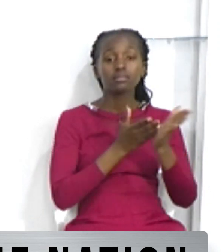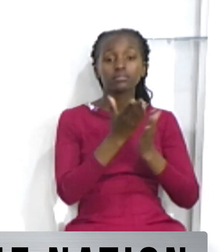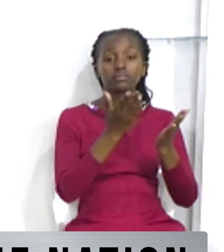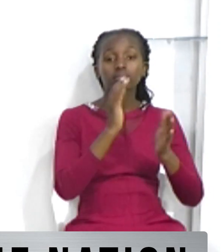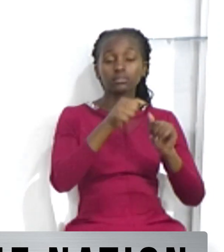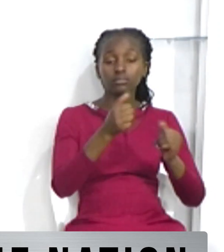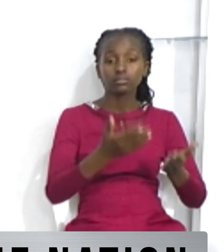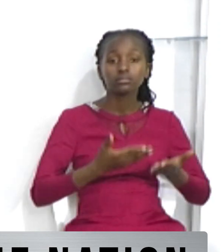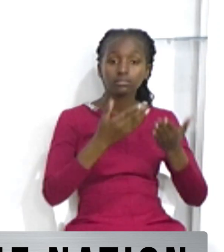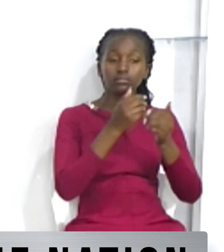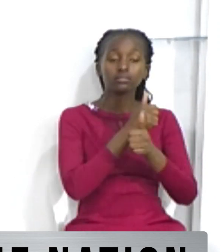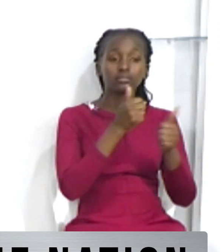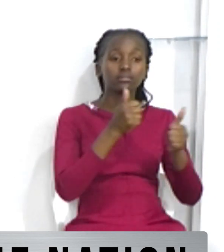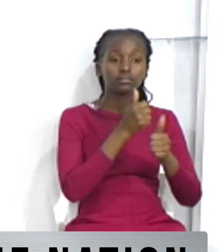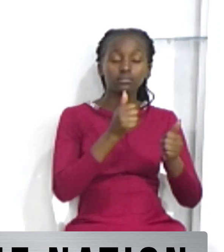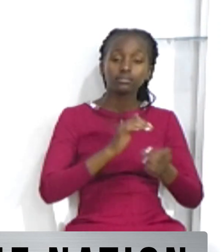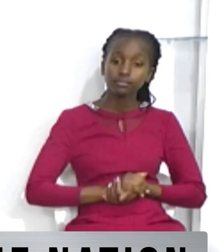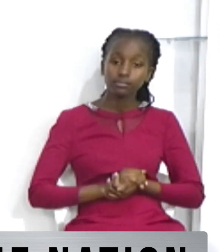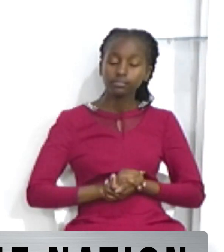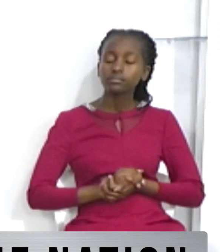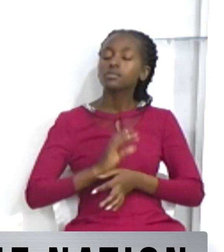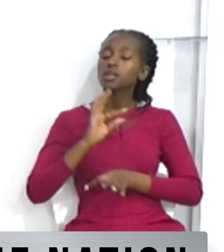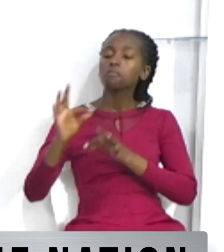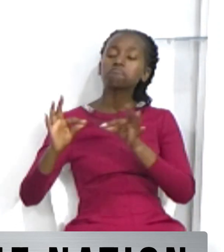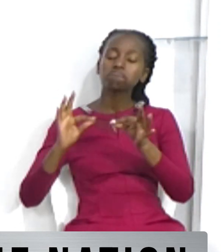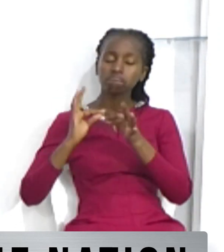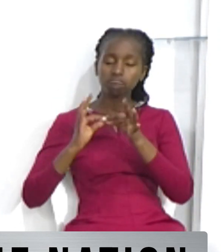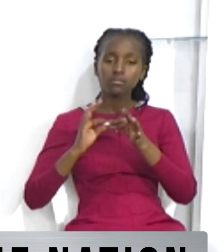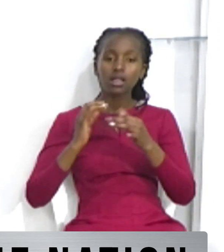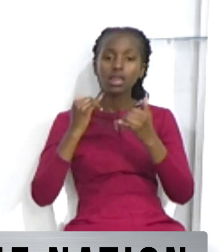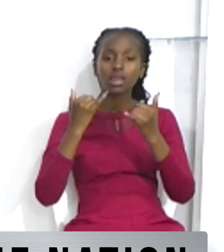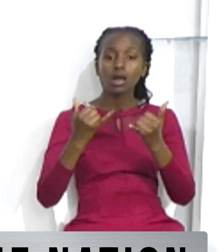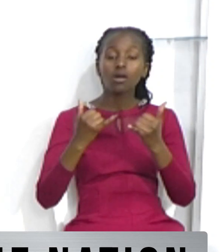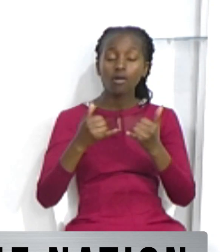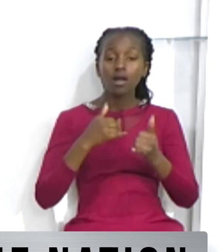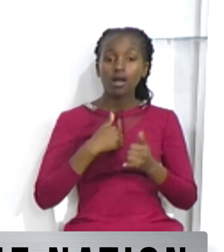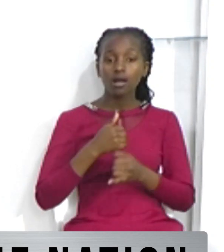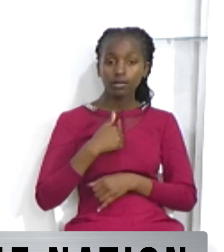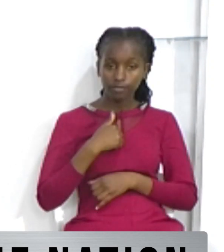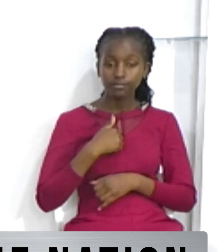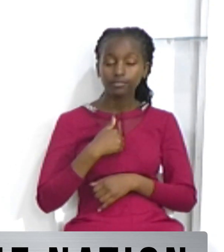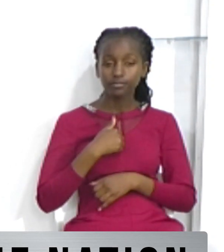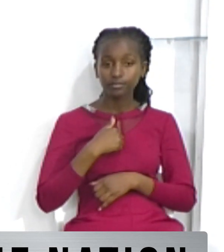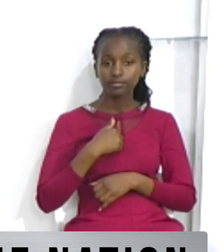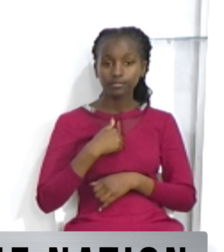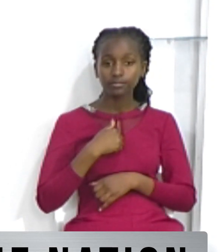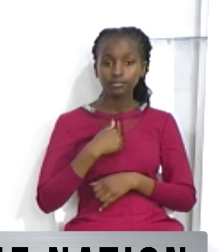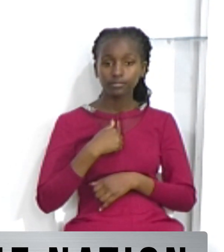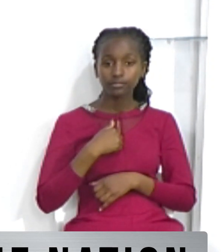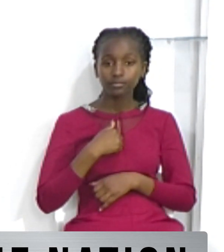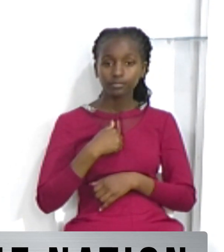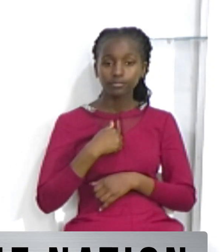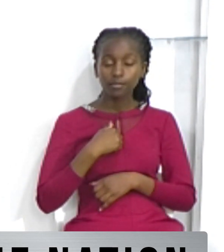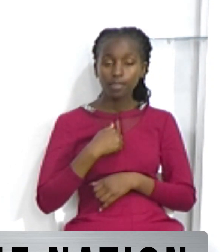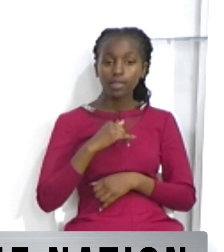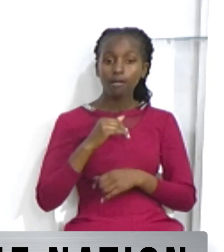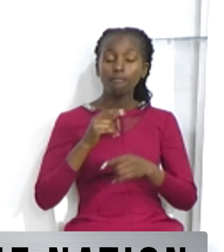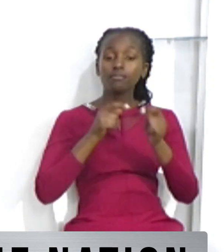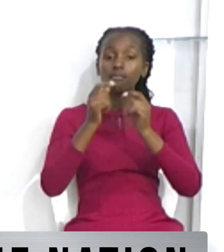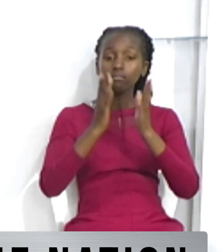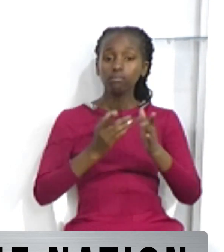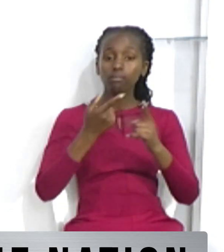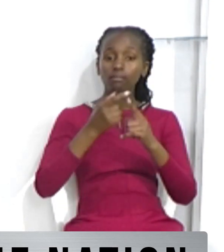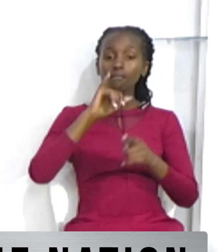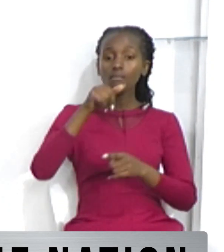online services. Perfect. Thank you. Donald Obonyo, Country Director, Gigi.